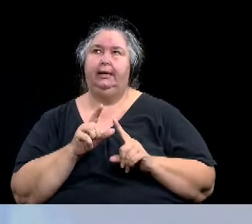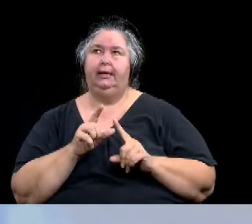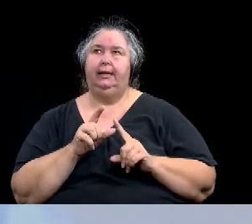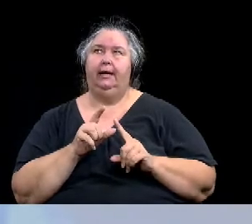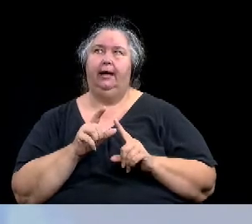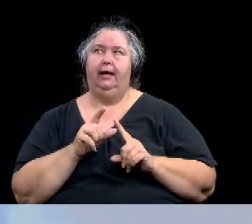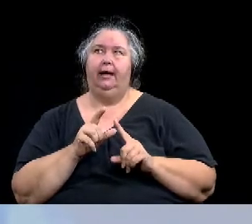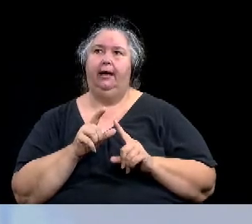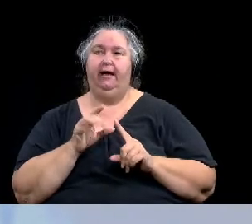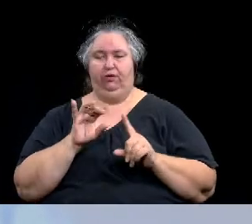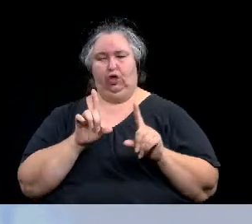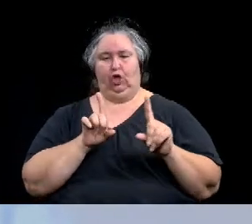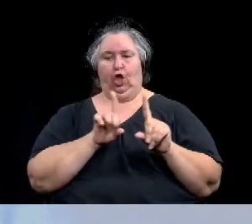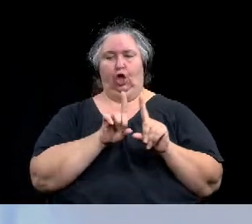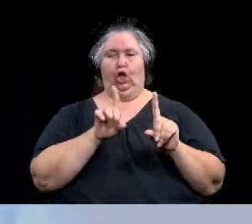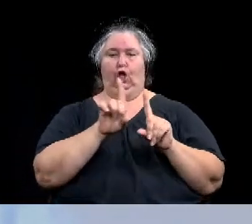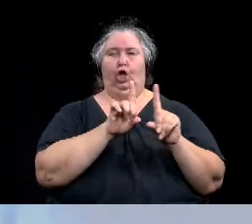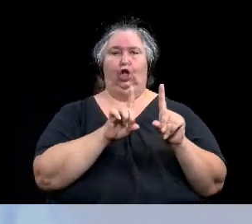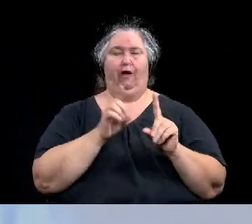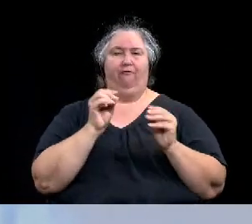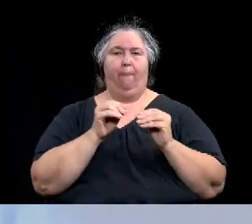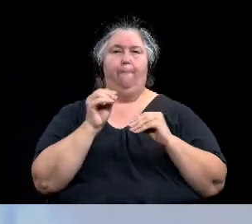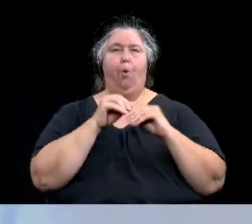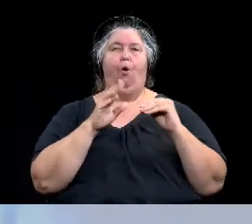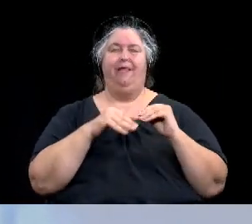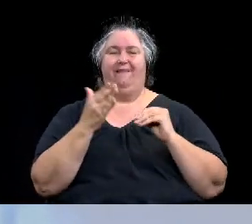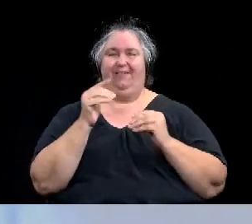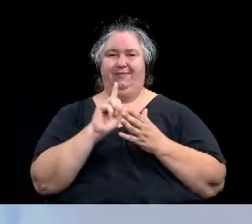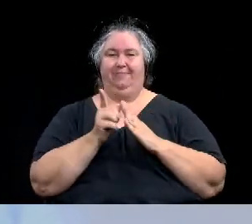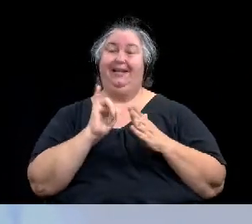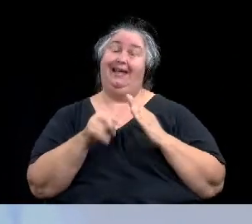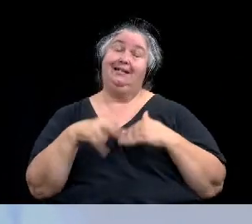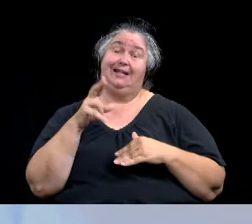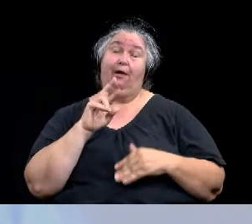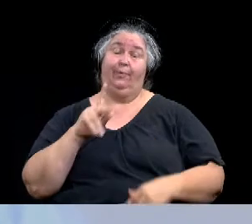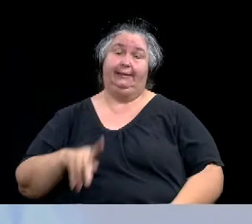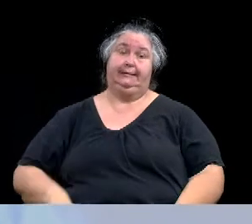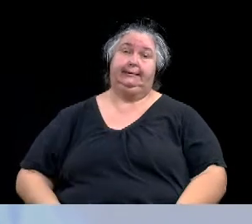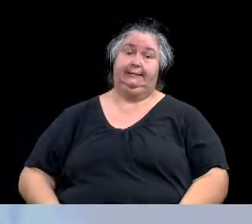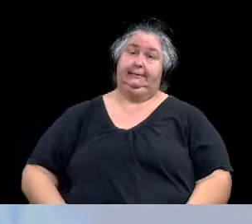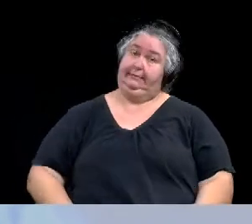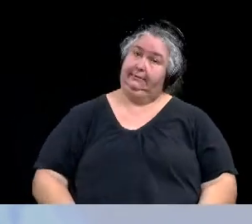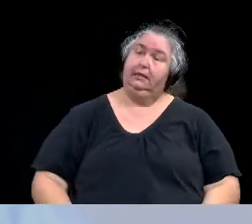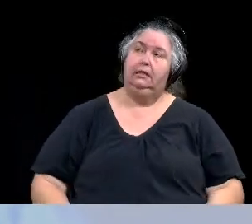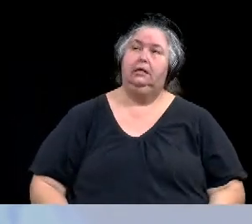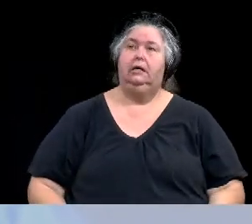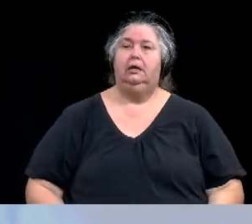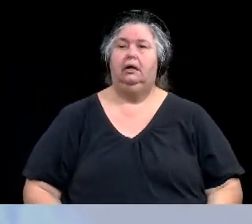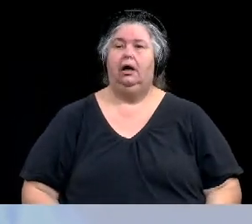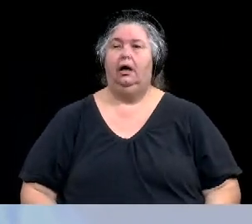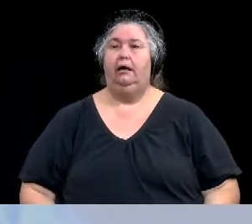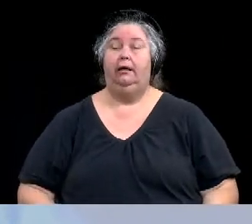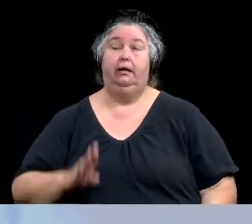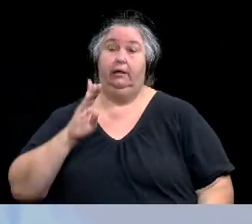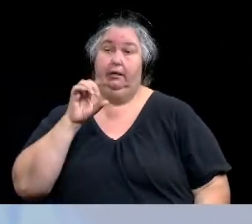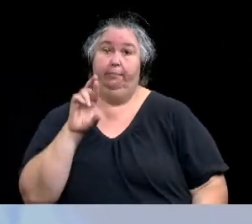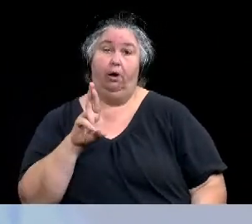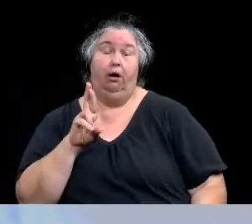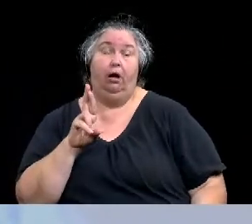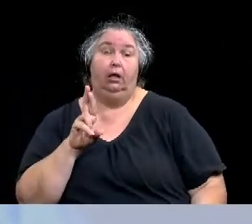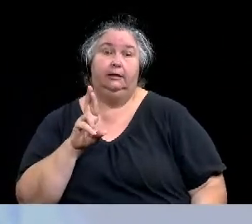proximity, within 6 feet for more than 15 minutes, that would be categorized as high risk. So, a bar where perhaps